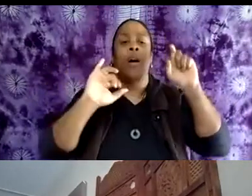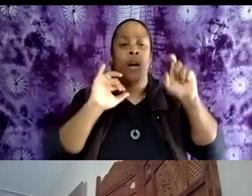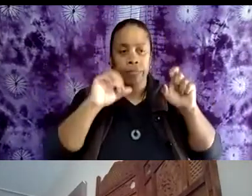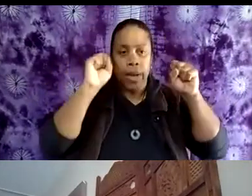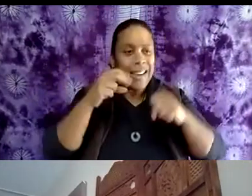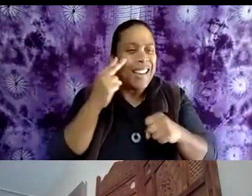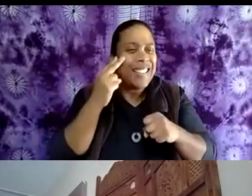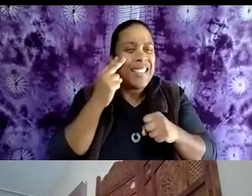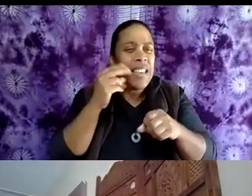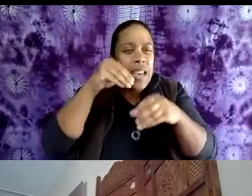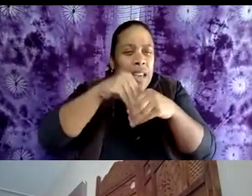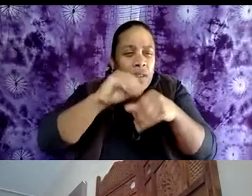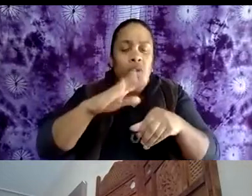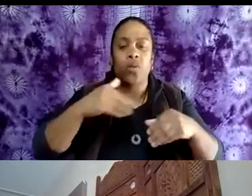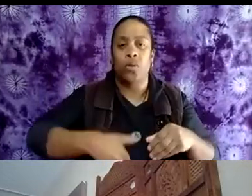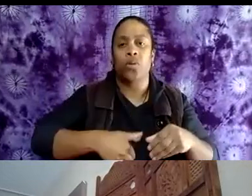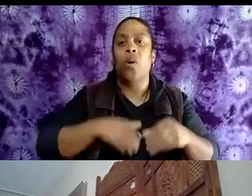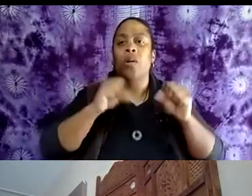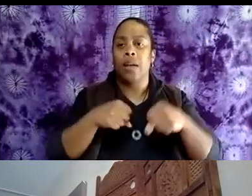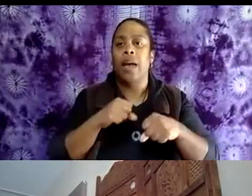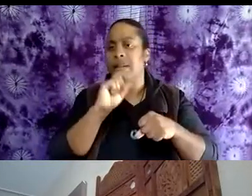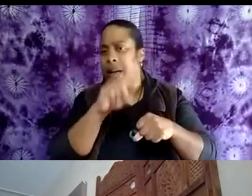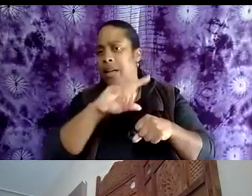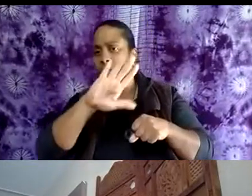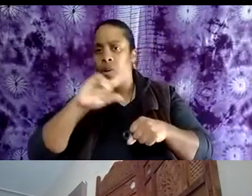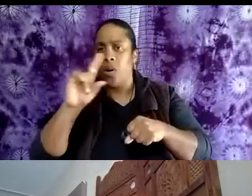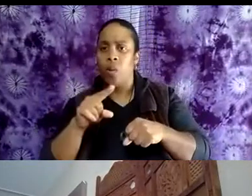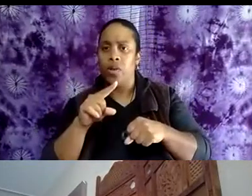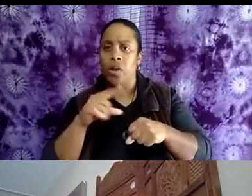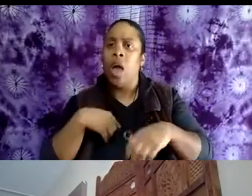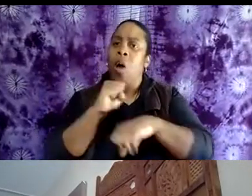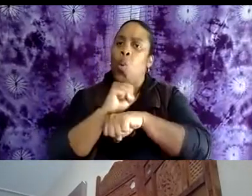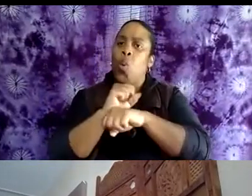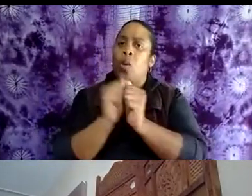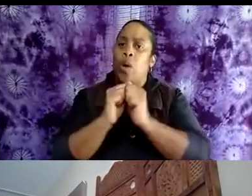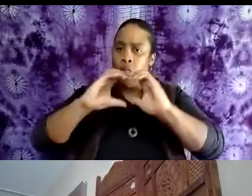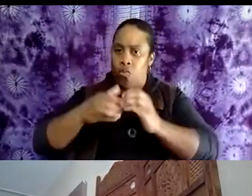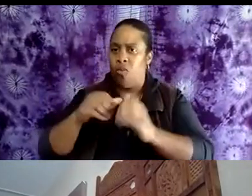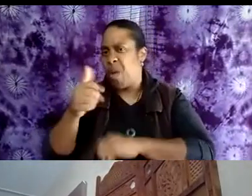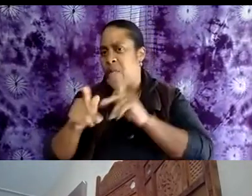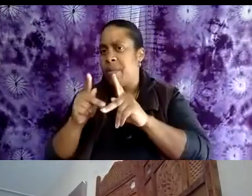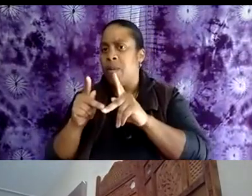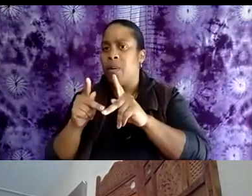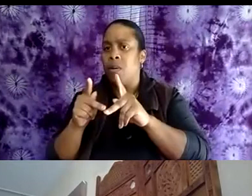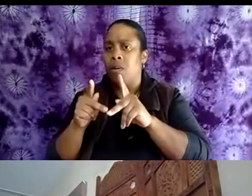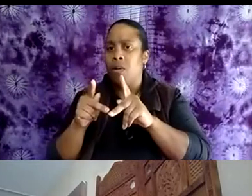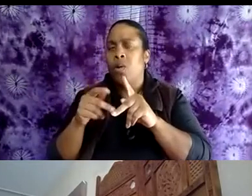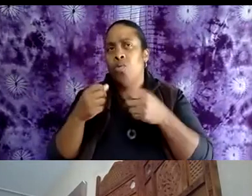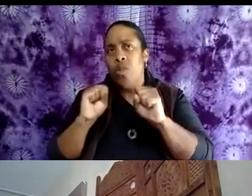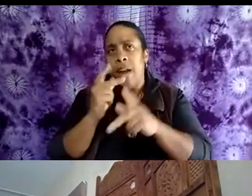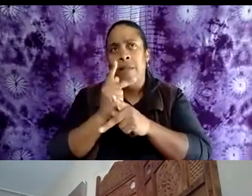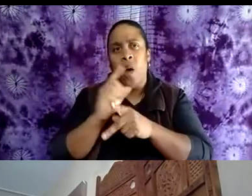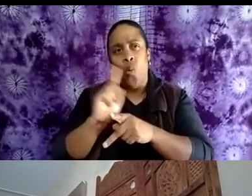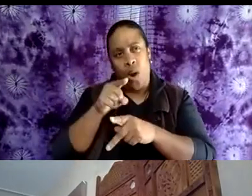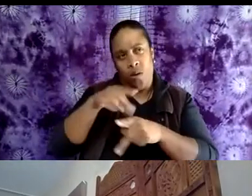answer questions. I work with people collaboratively. So we need to find where you feel the most alignment and the most energy, where you